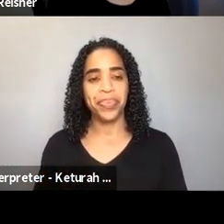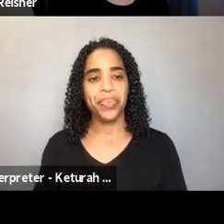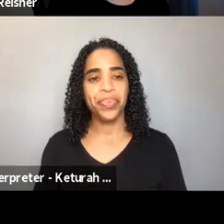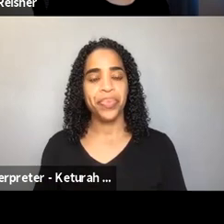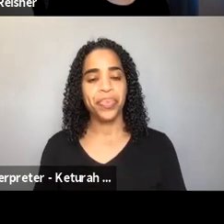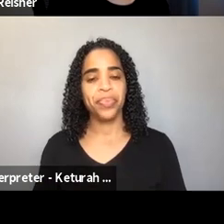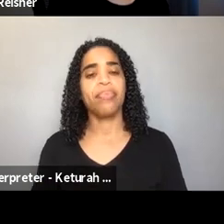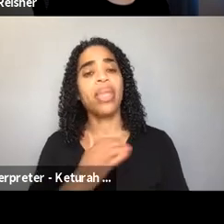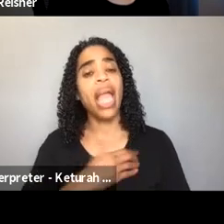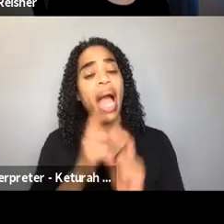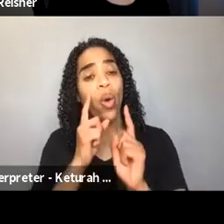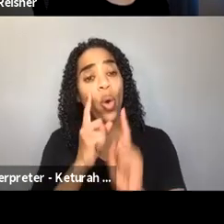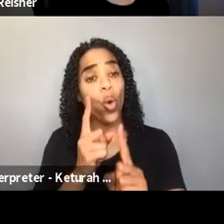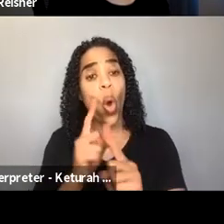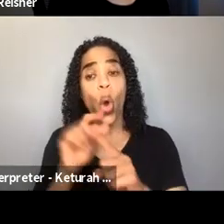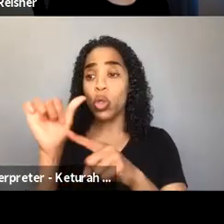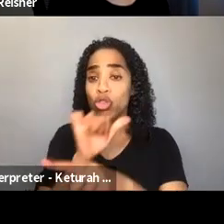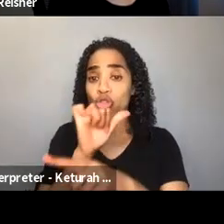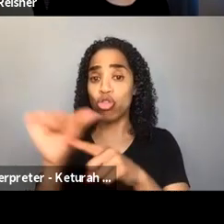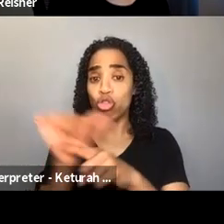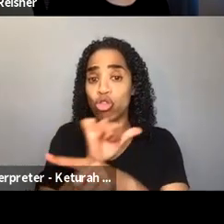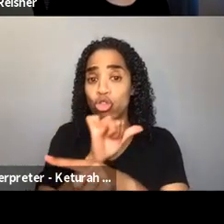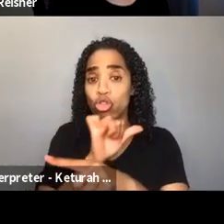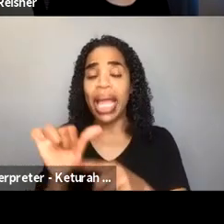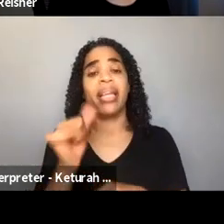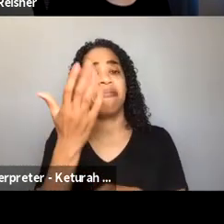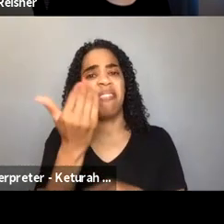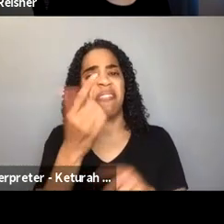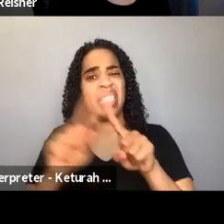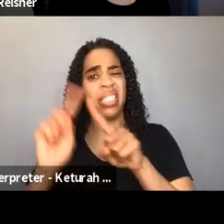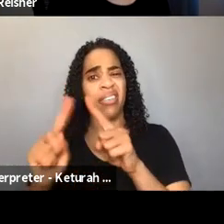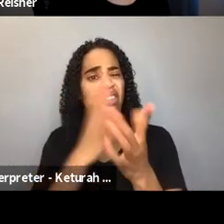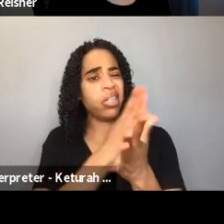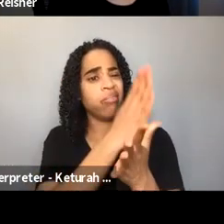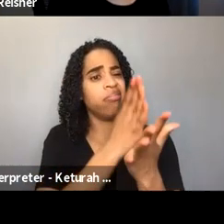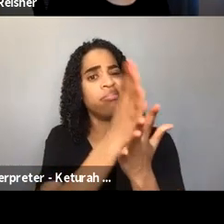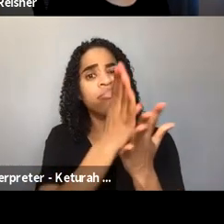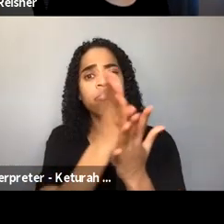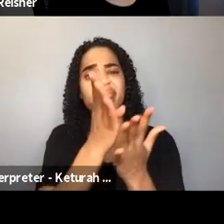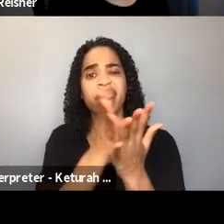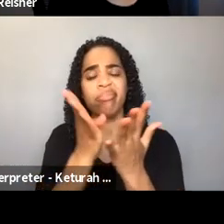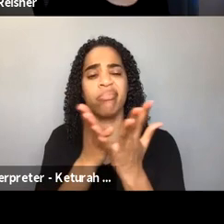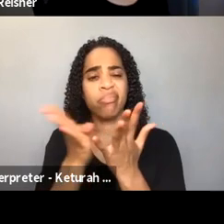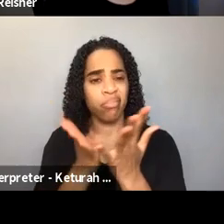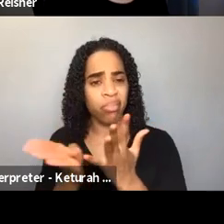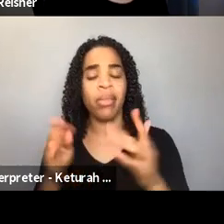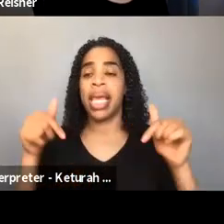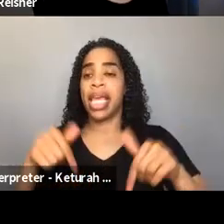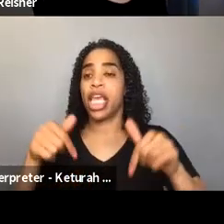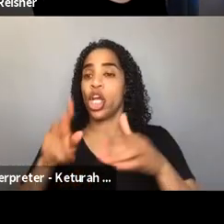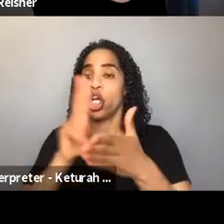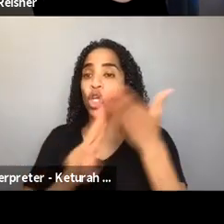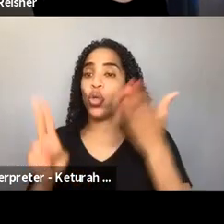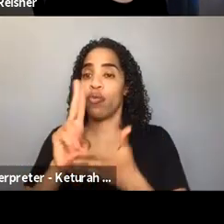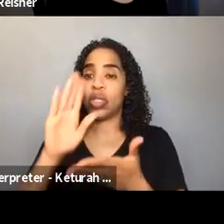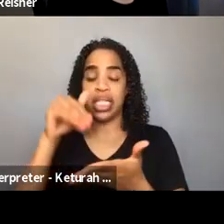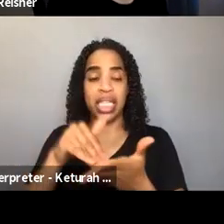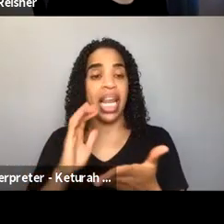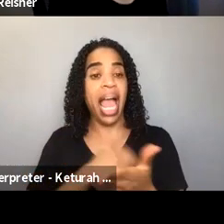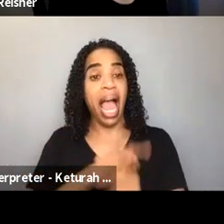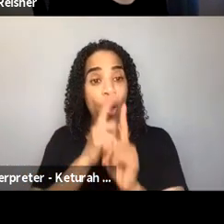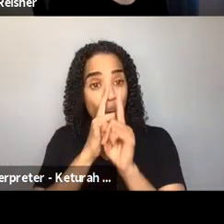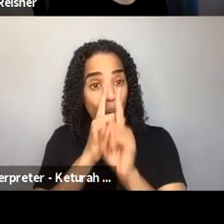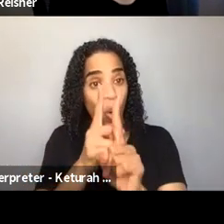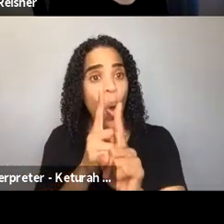we do training in about 15 different disciplines. But again, within the University Center, we're looking to build